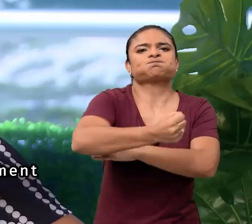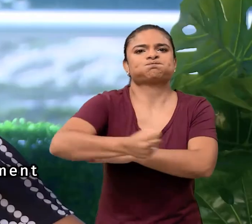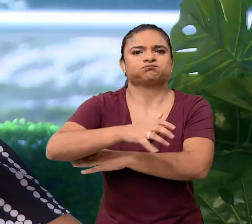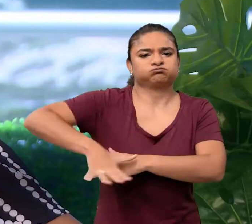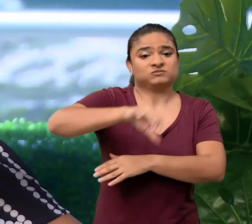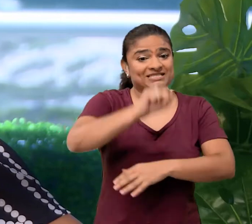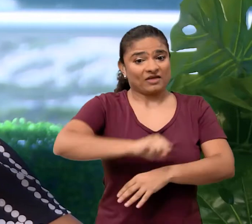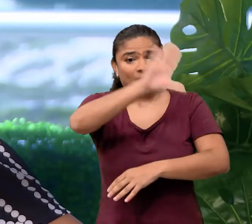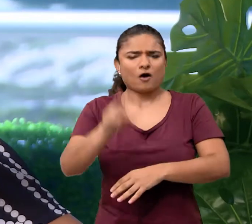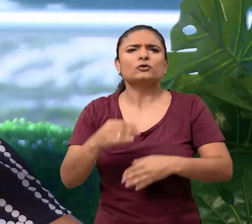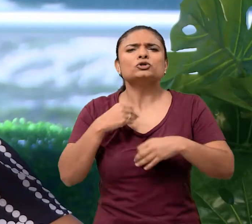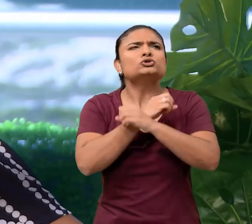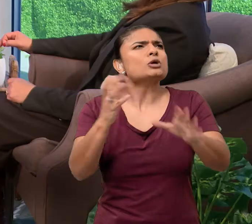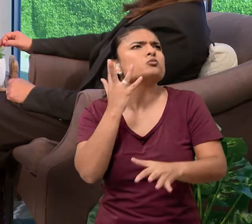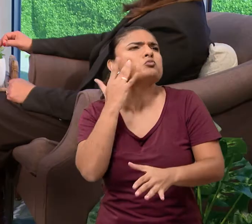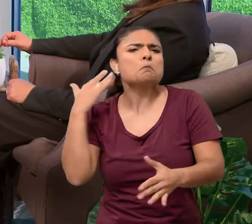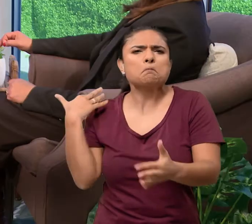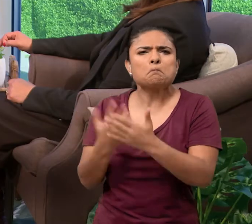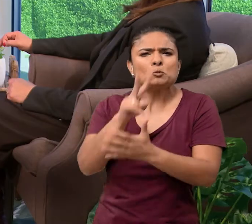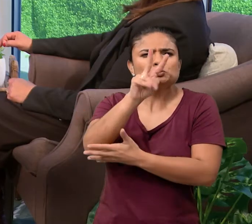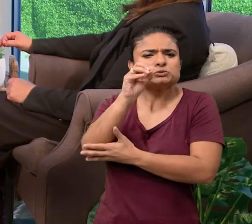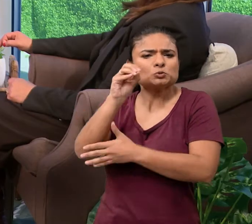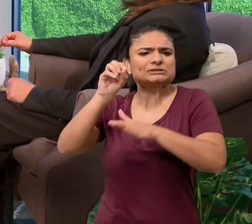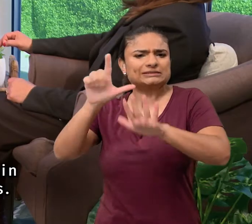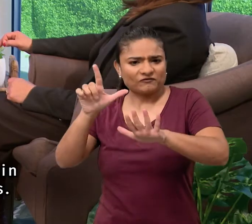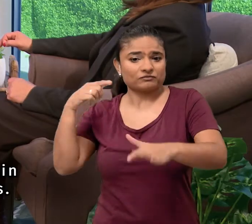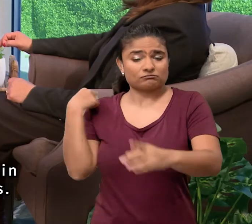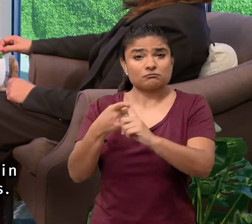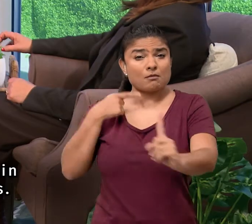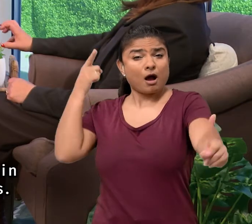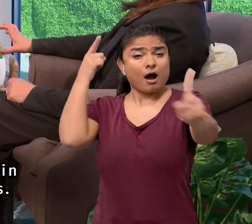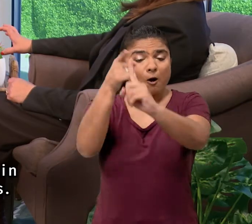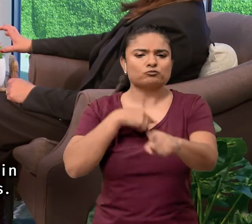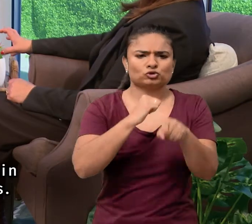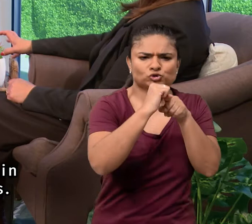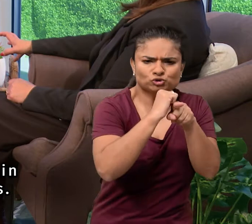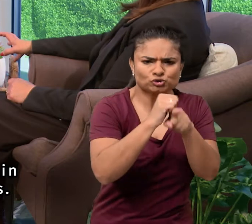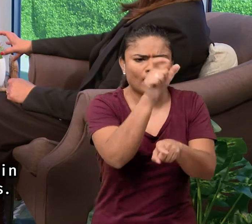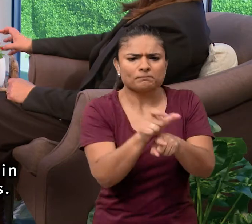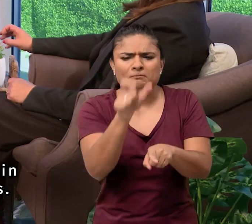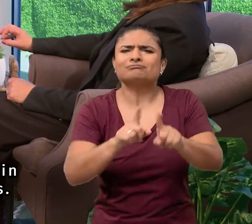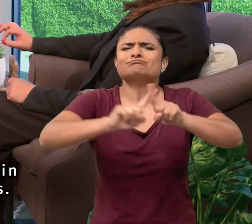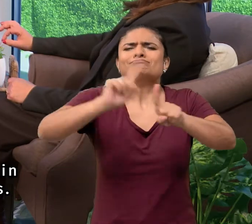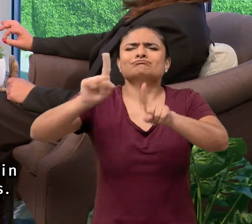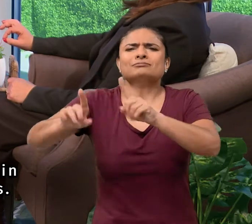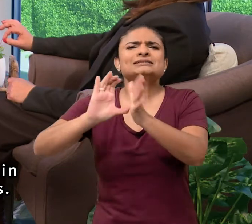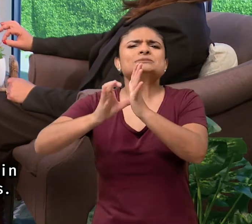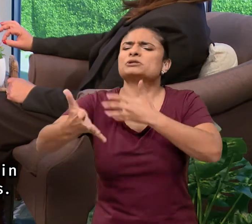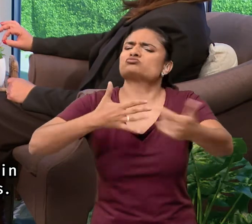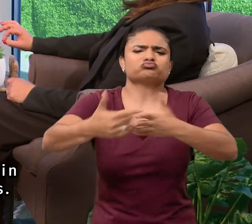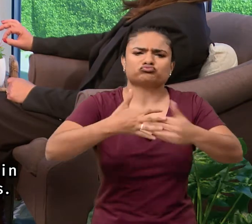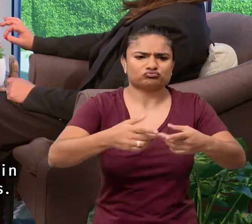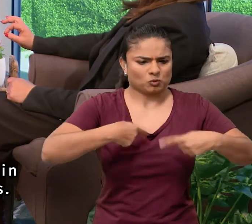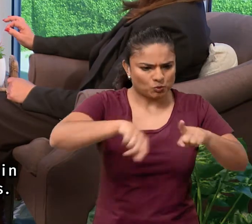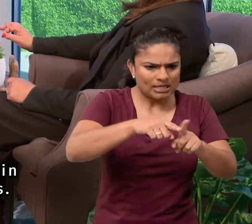Africa. We started about 2007, and our main objective is